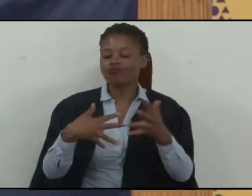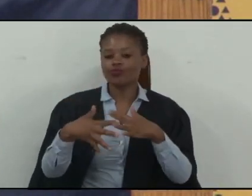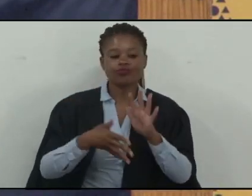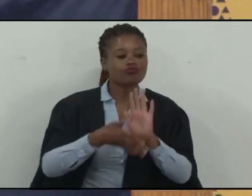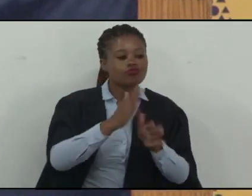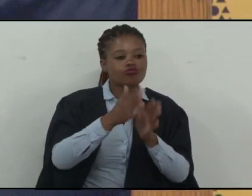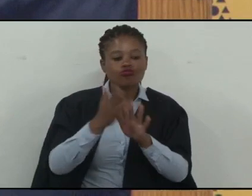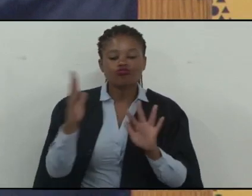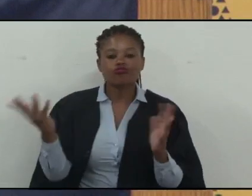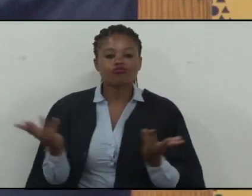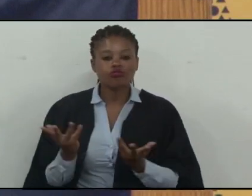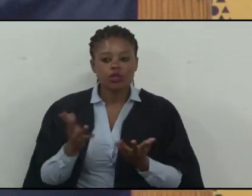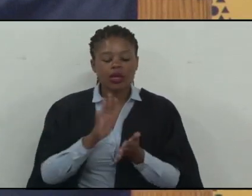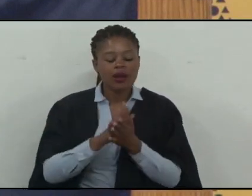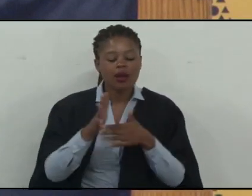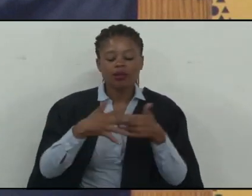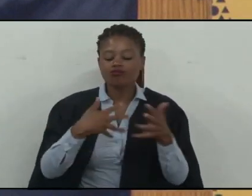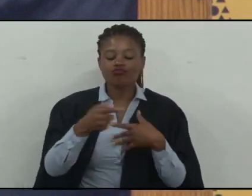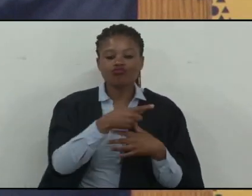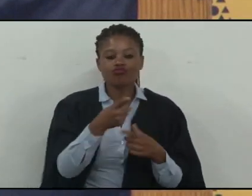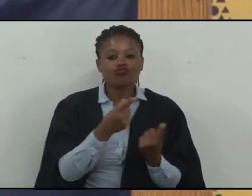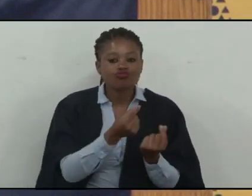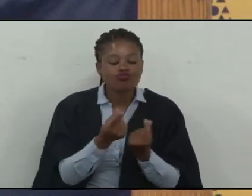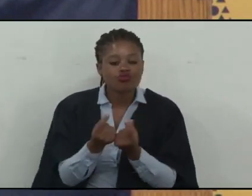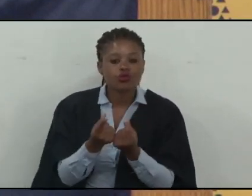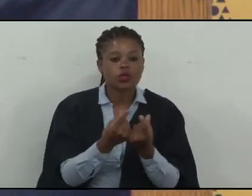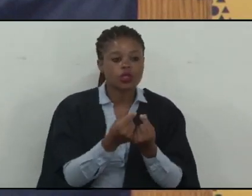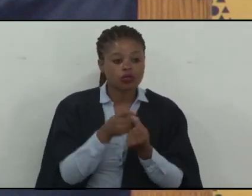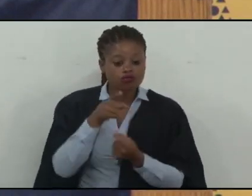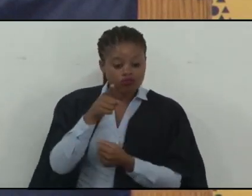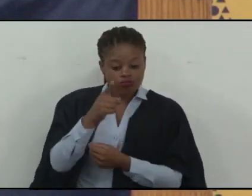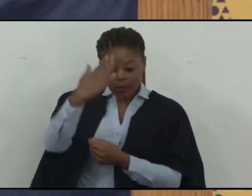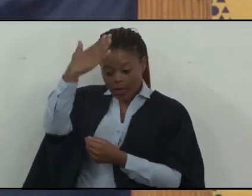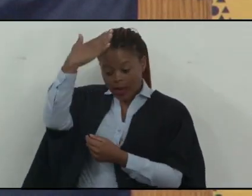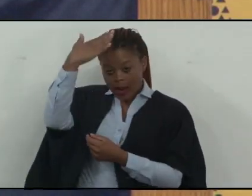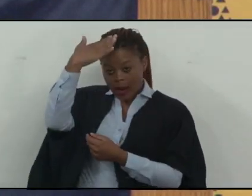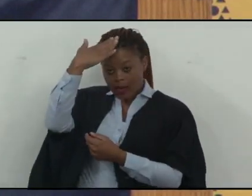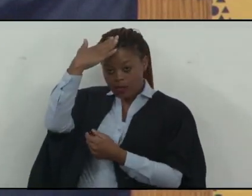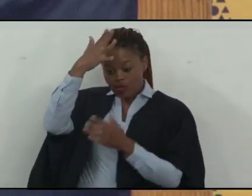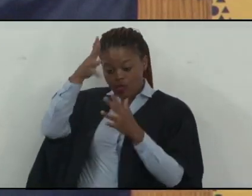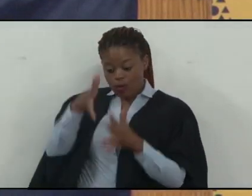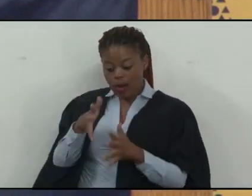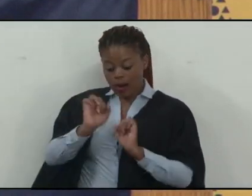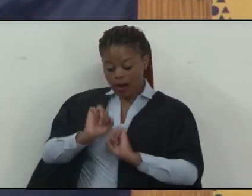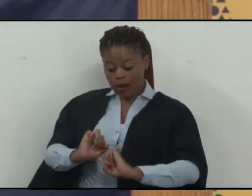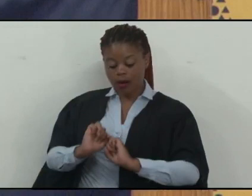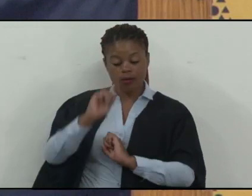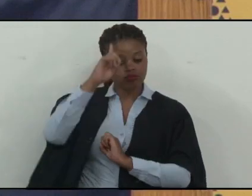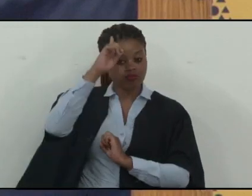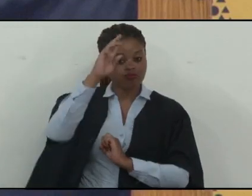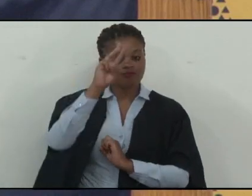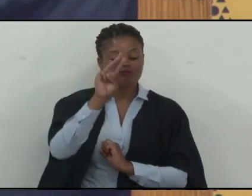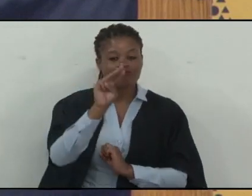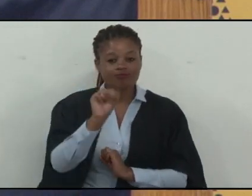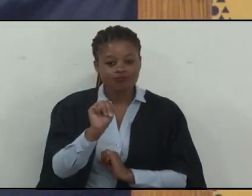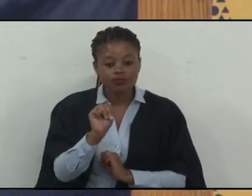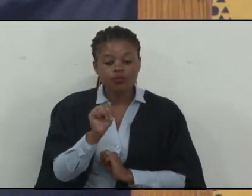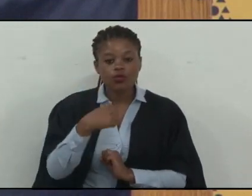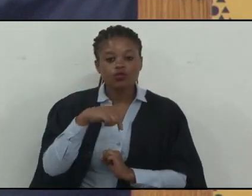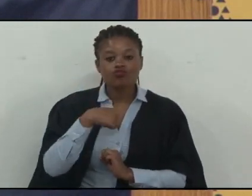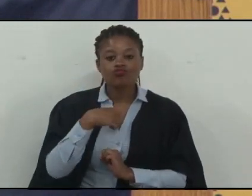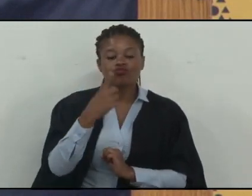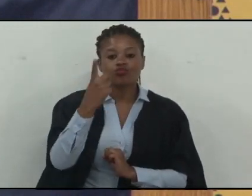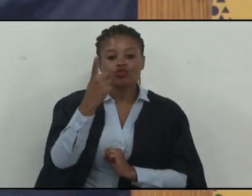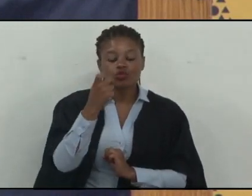and whatever they do. As graduates of Nelson Mandela University, you are called upon to